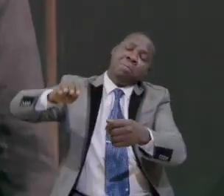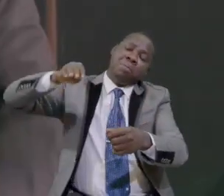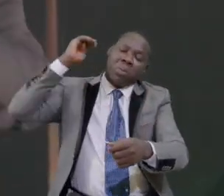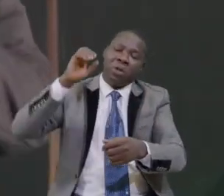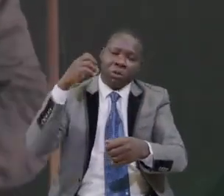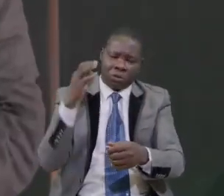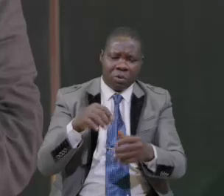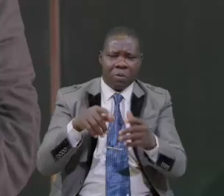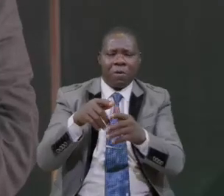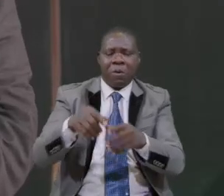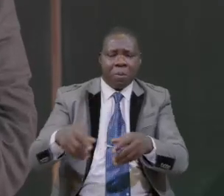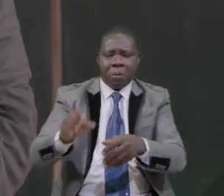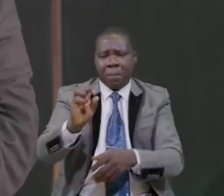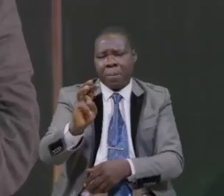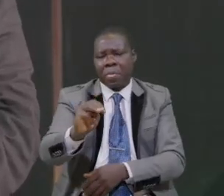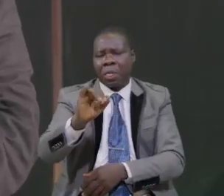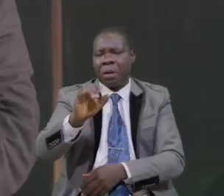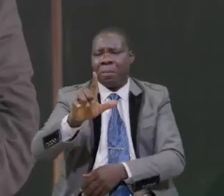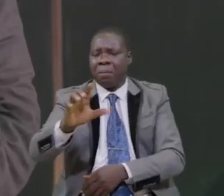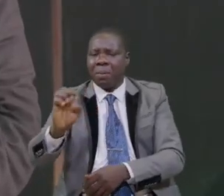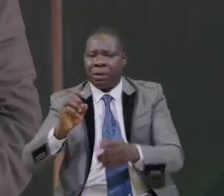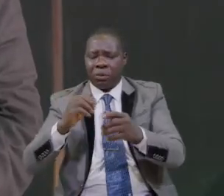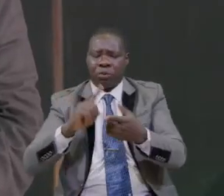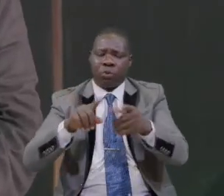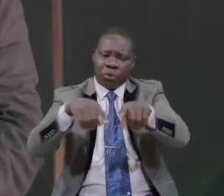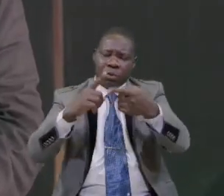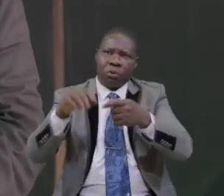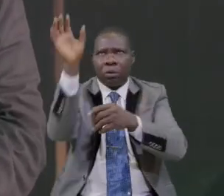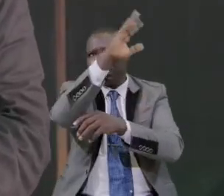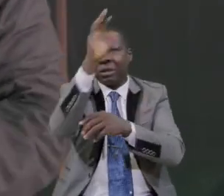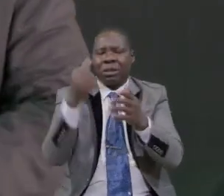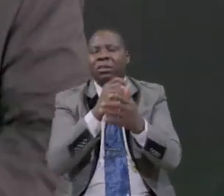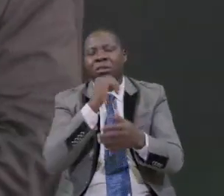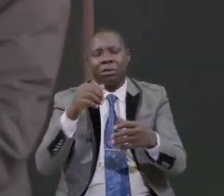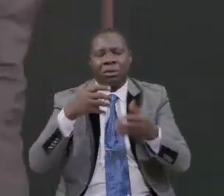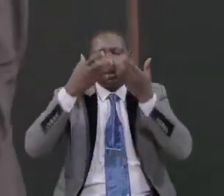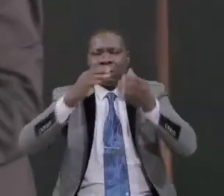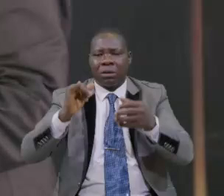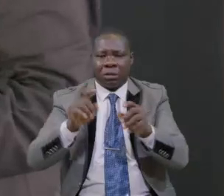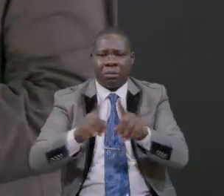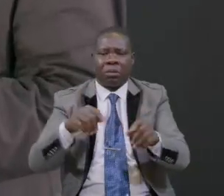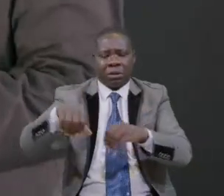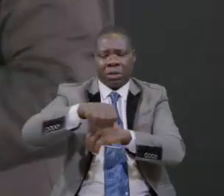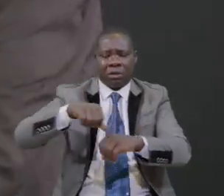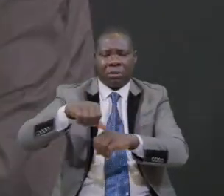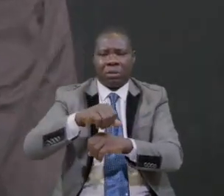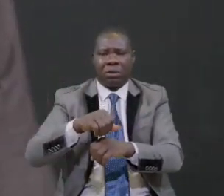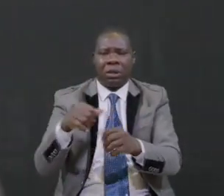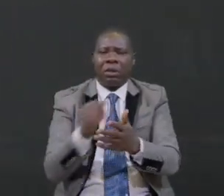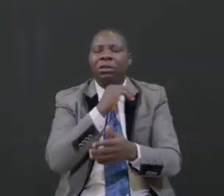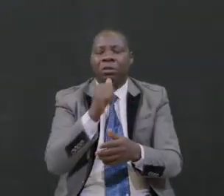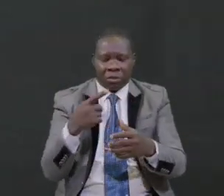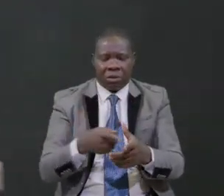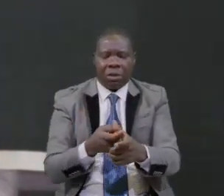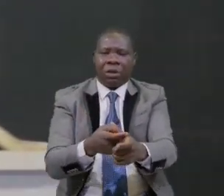sky? It's not the shouting, the anointing. It's not the running, kneeling upon